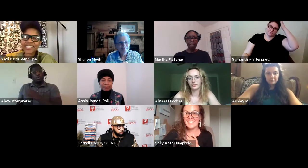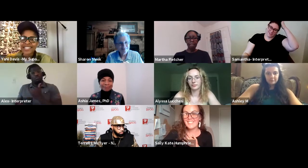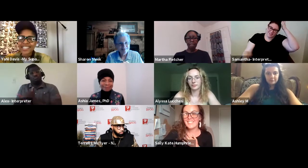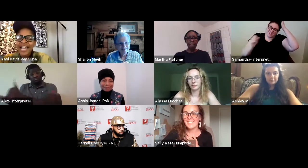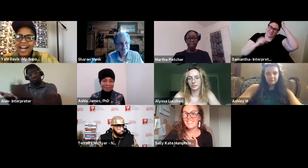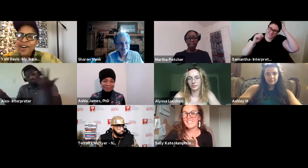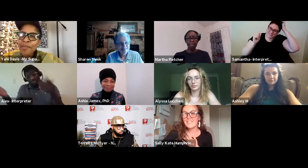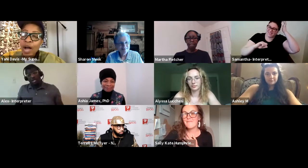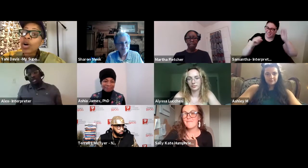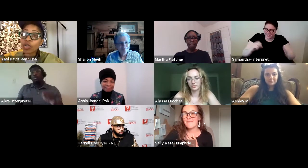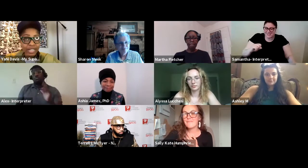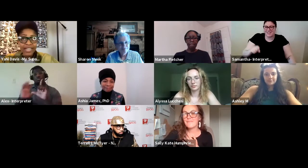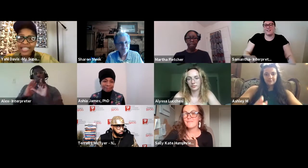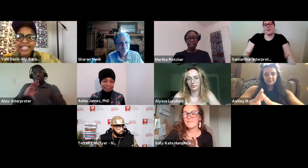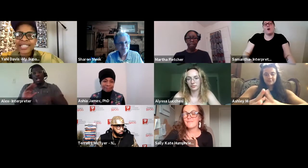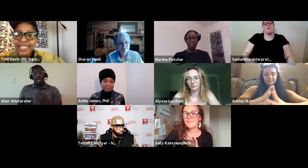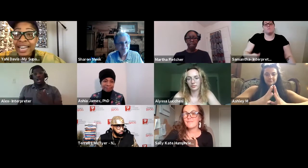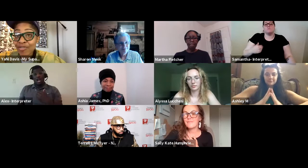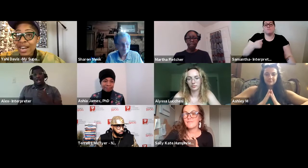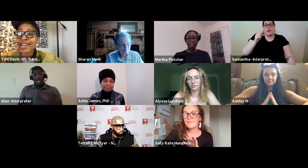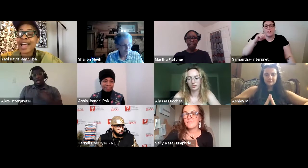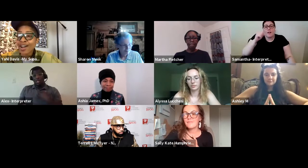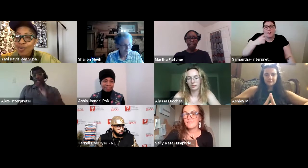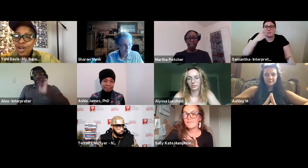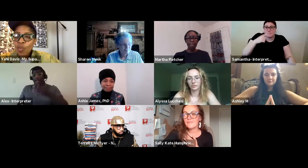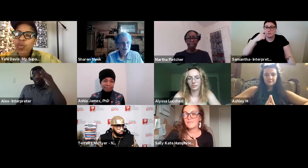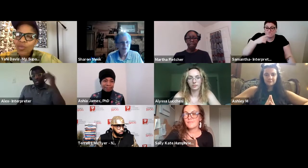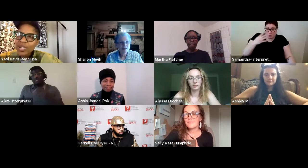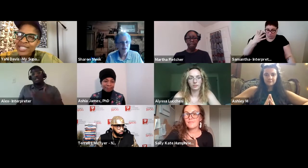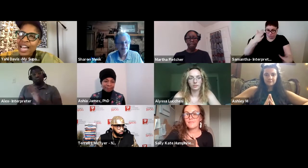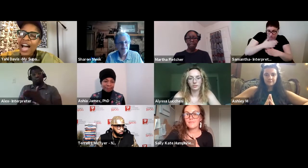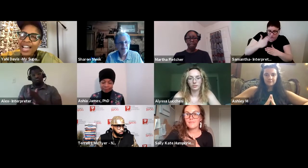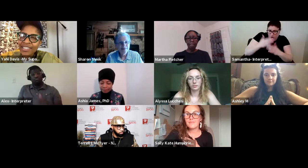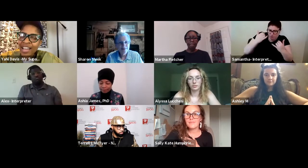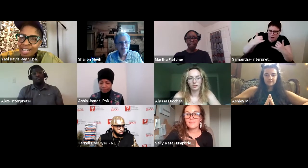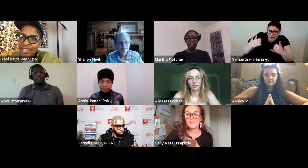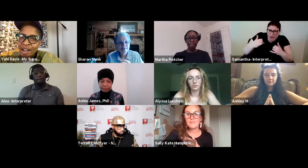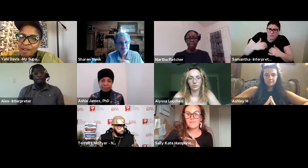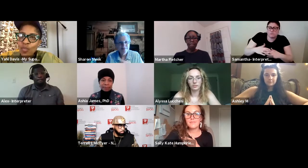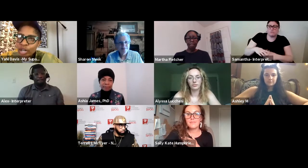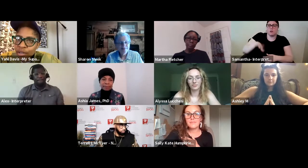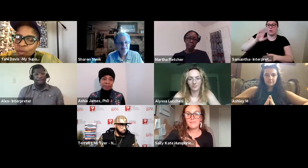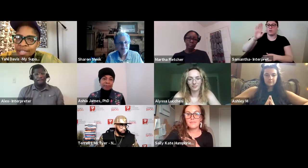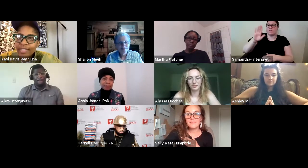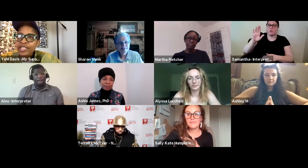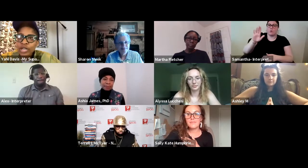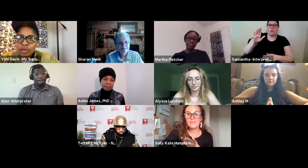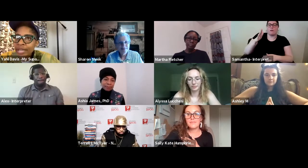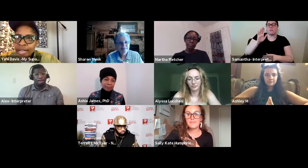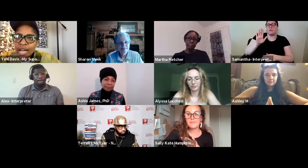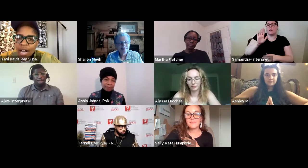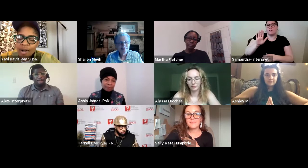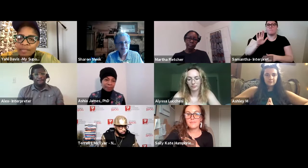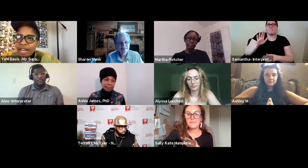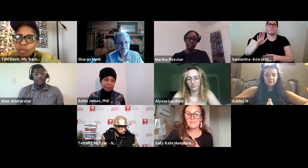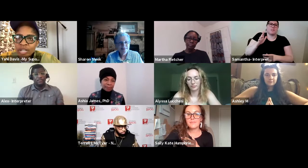Yes. Well, yeah, let's get into that right now. What was the highlight working with the